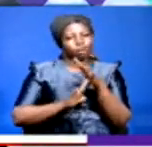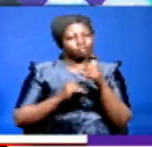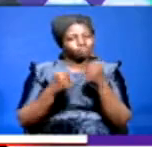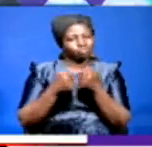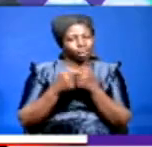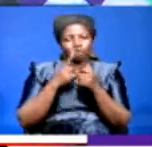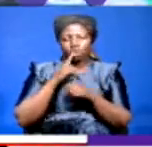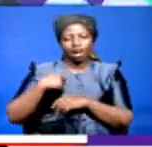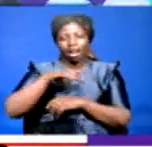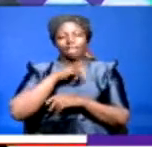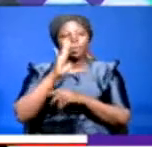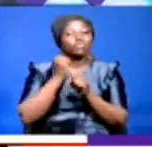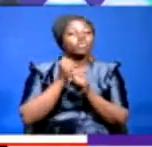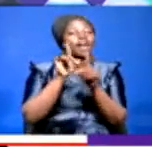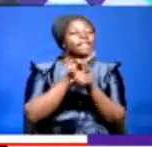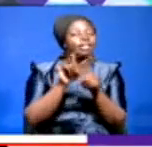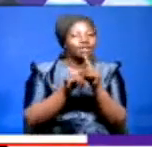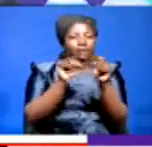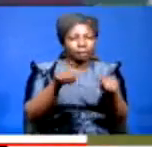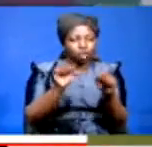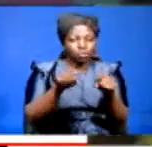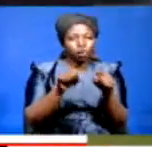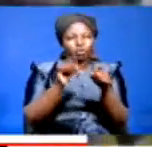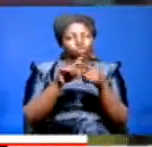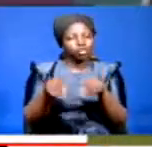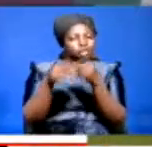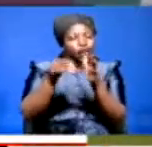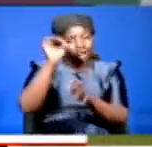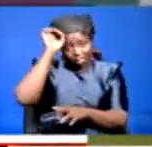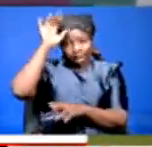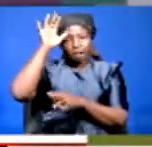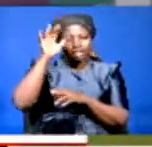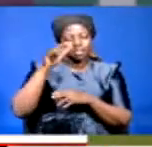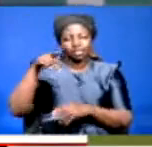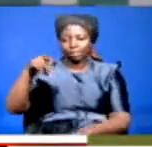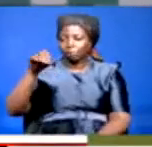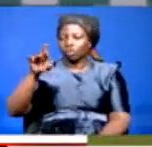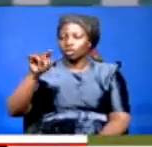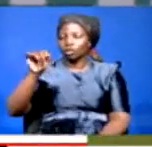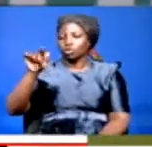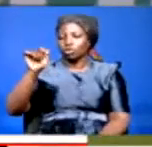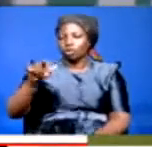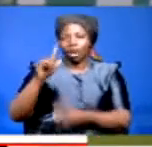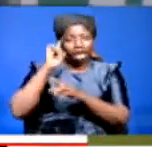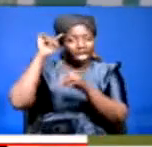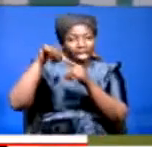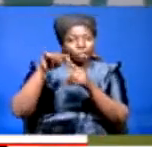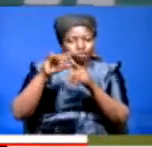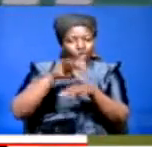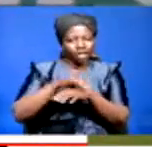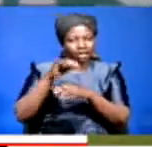we can to try a surprise. Their opponents, Portugal, are seeking a third semi-final slot in their history after doing